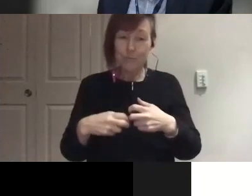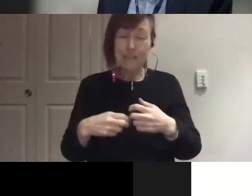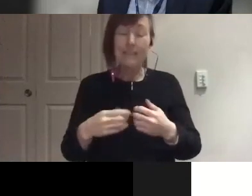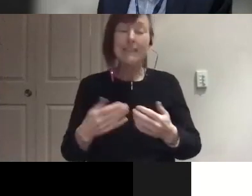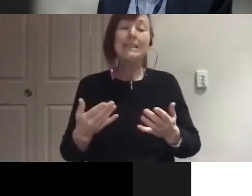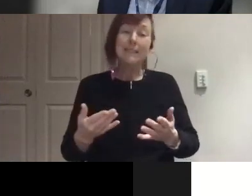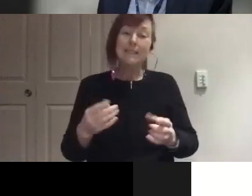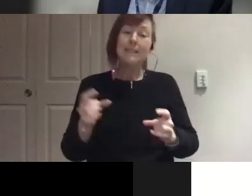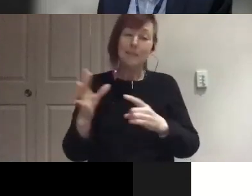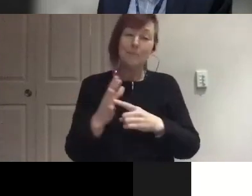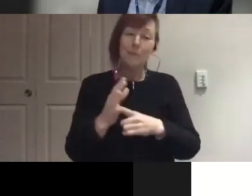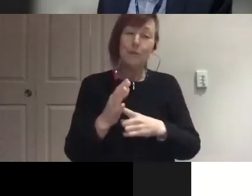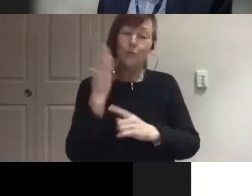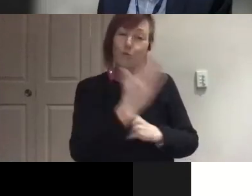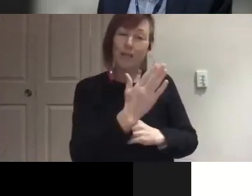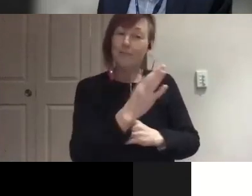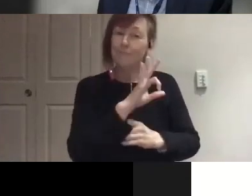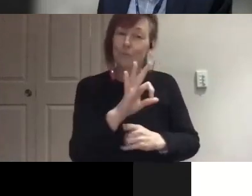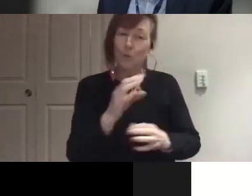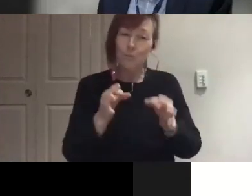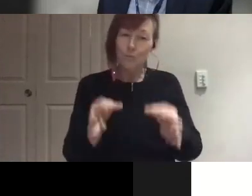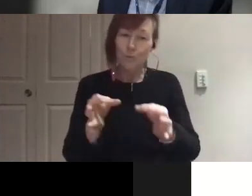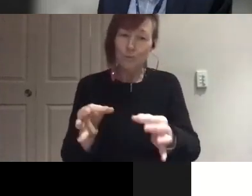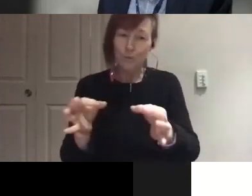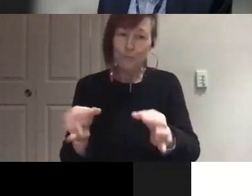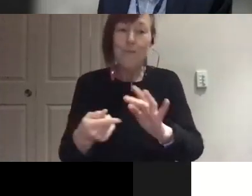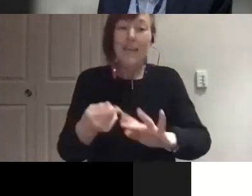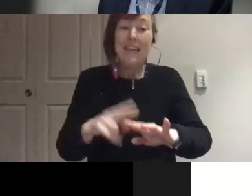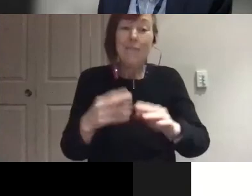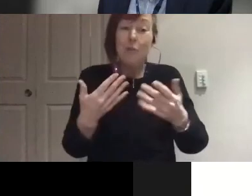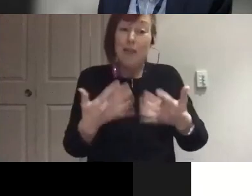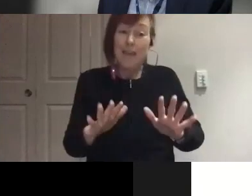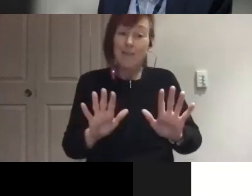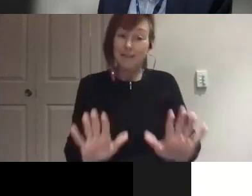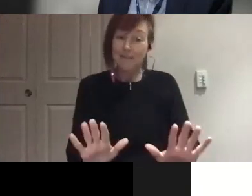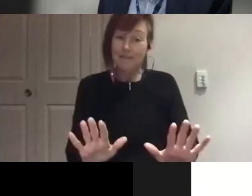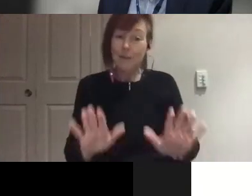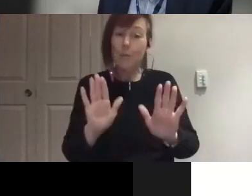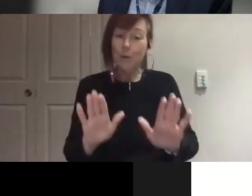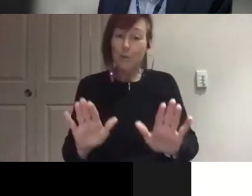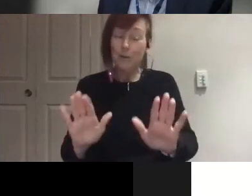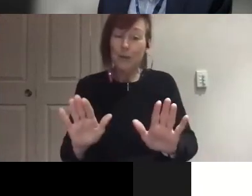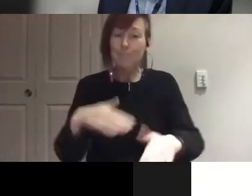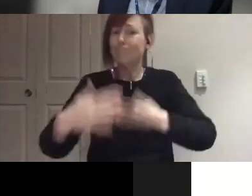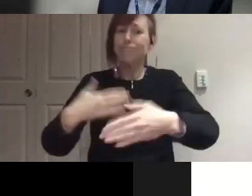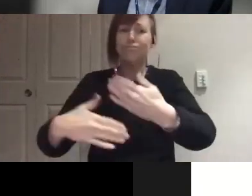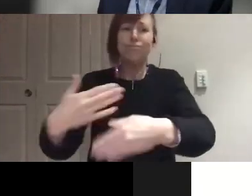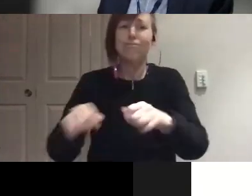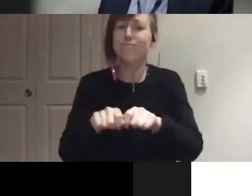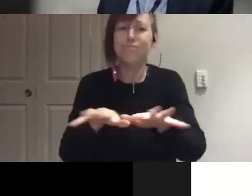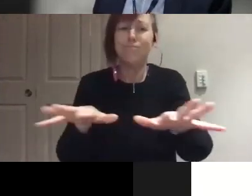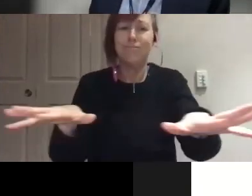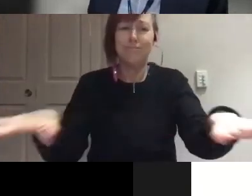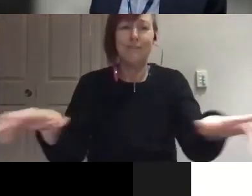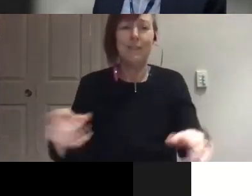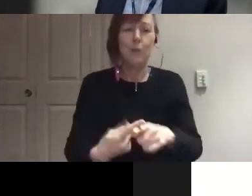fire turning into a bushfire. If it's left unchecked, it can get out of control very quickly, and we certainly don't want that to happen.